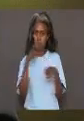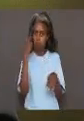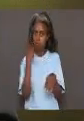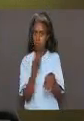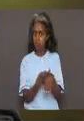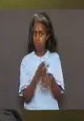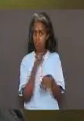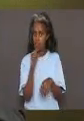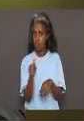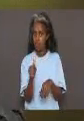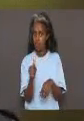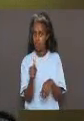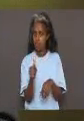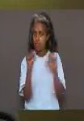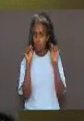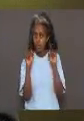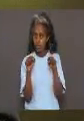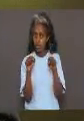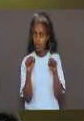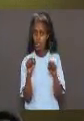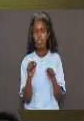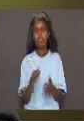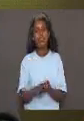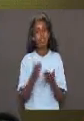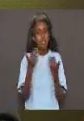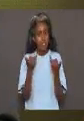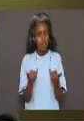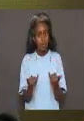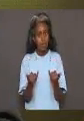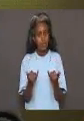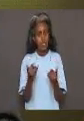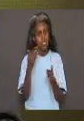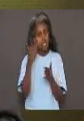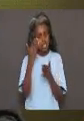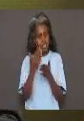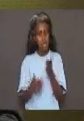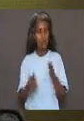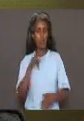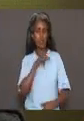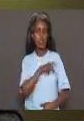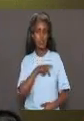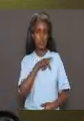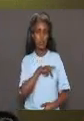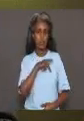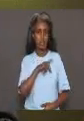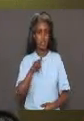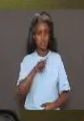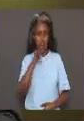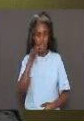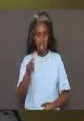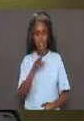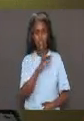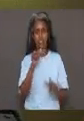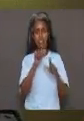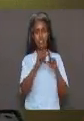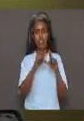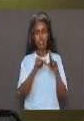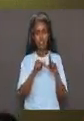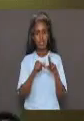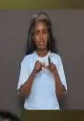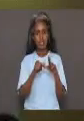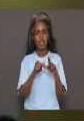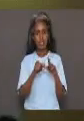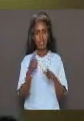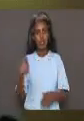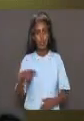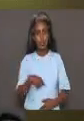it? Now that we know some of the properties of arcs and angles,